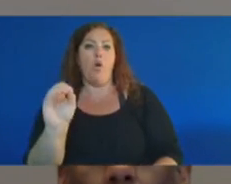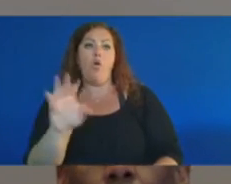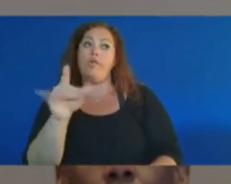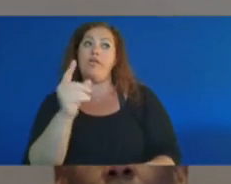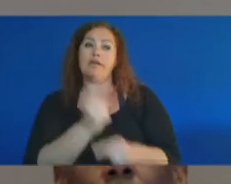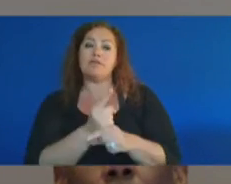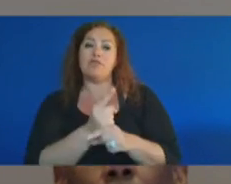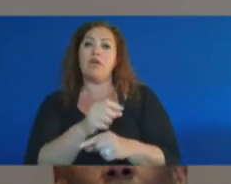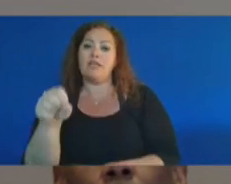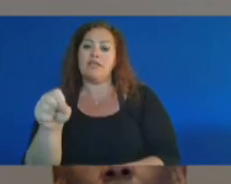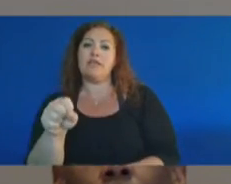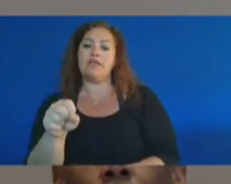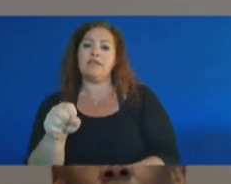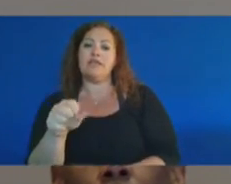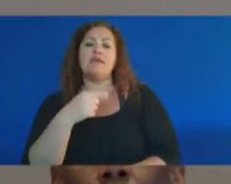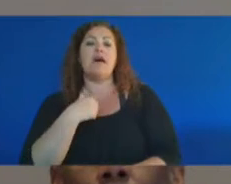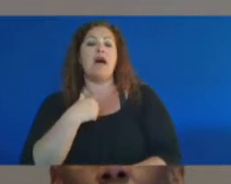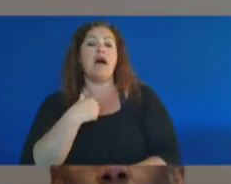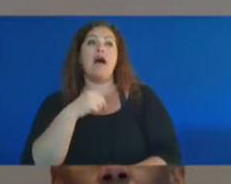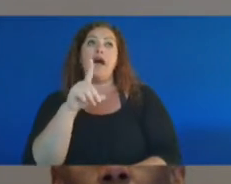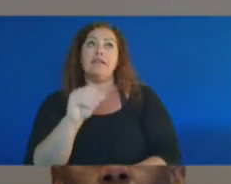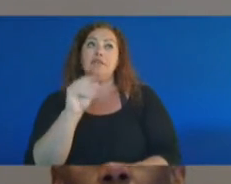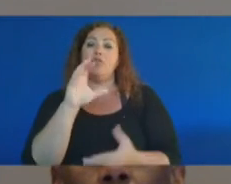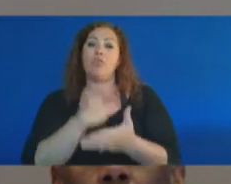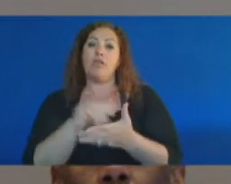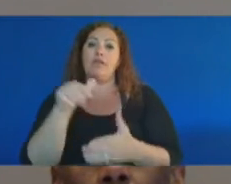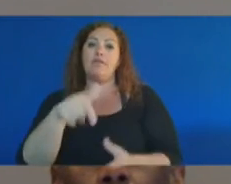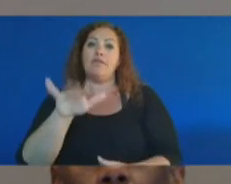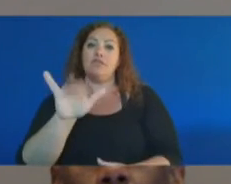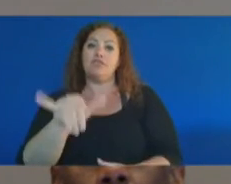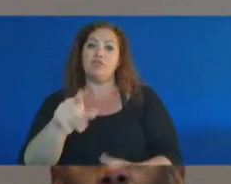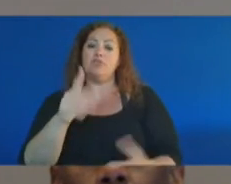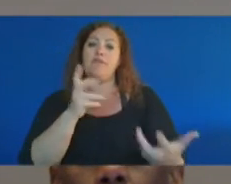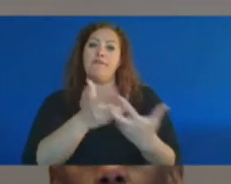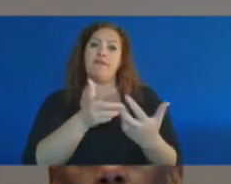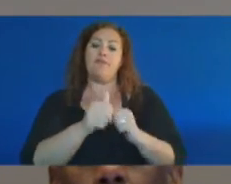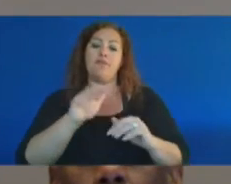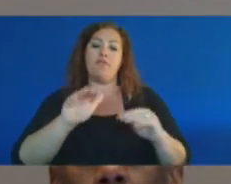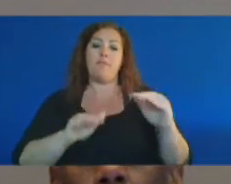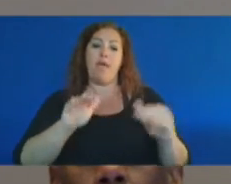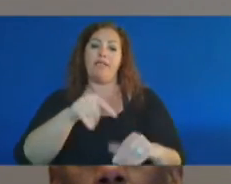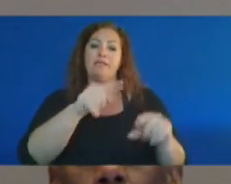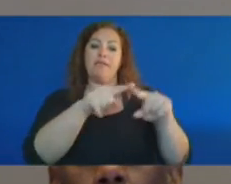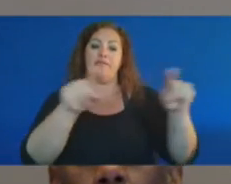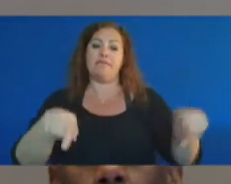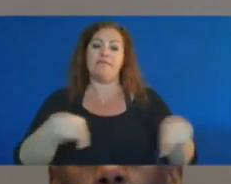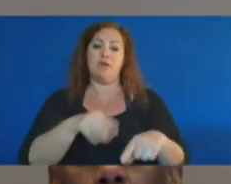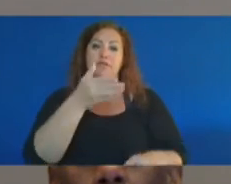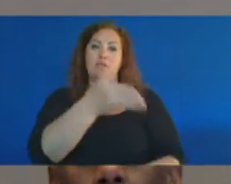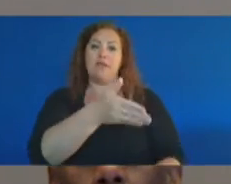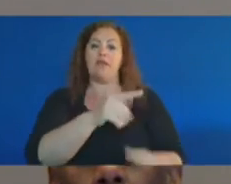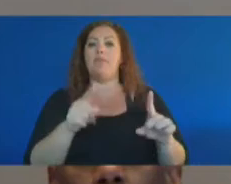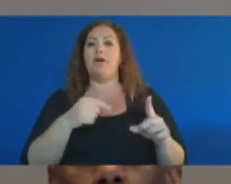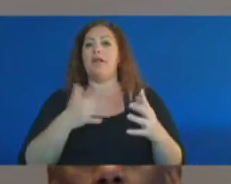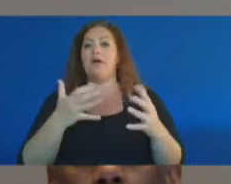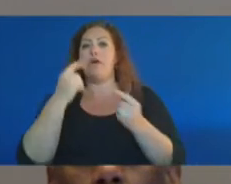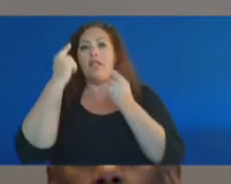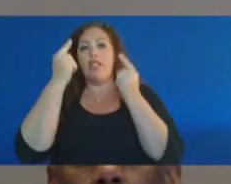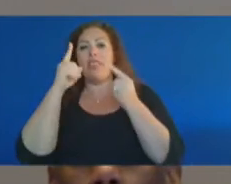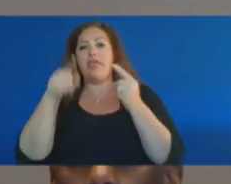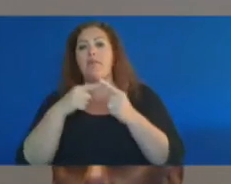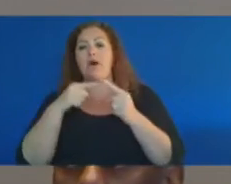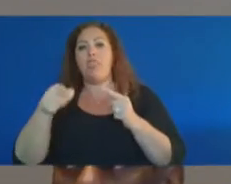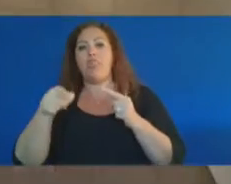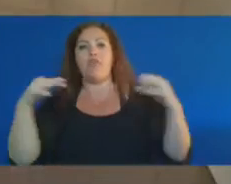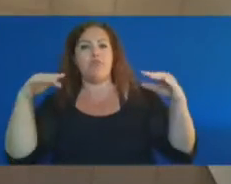um so I I do believe that this should be line with the balance of this parcel here however I just want us to think about the density on a